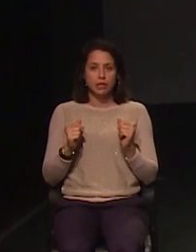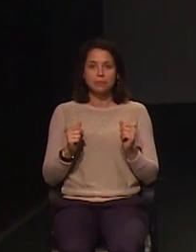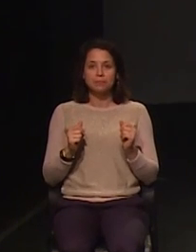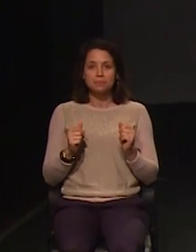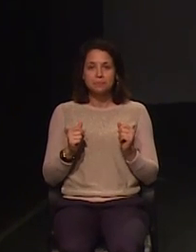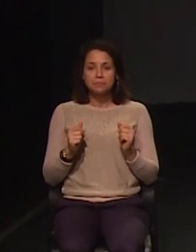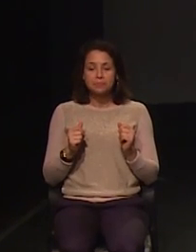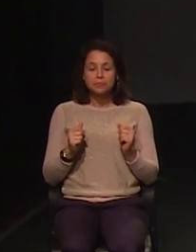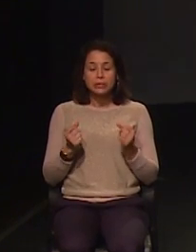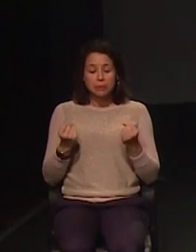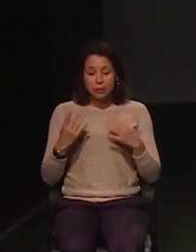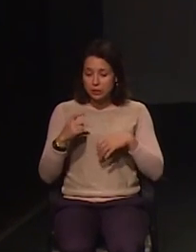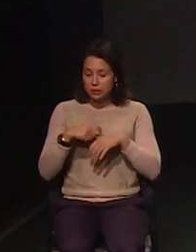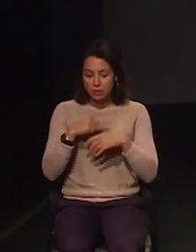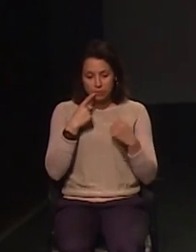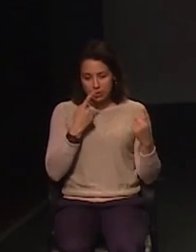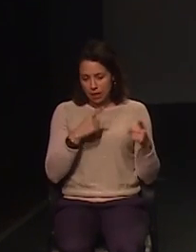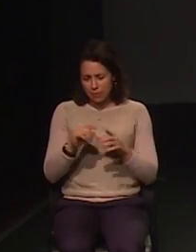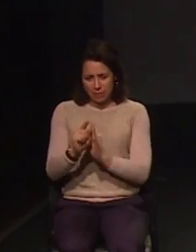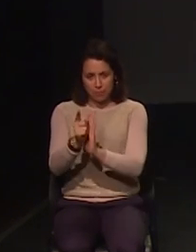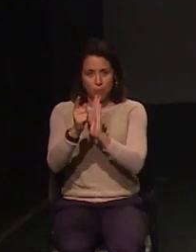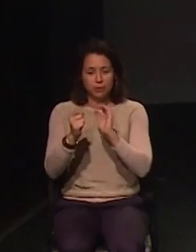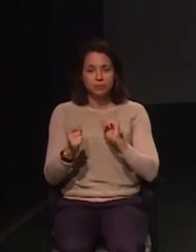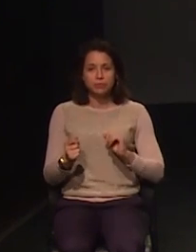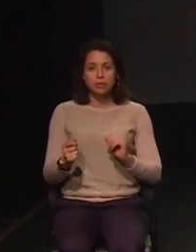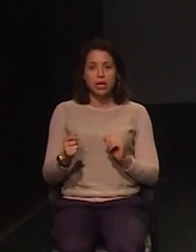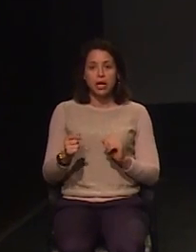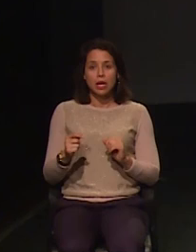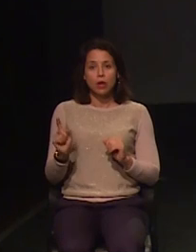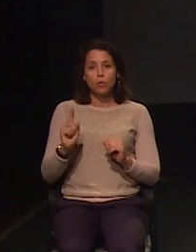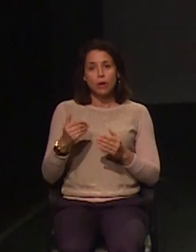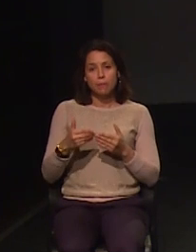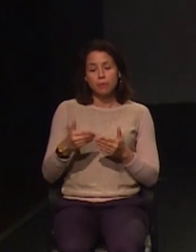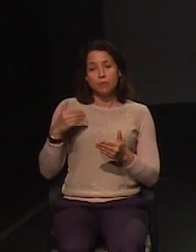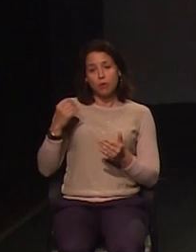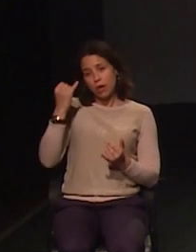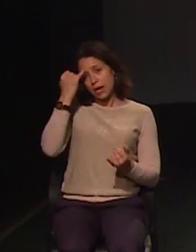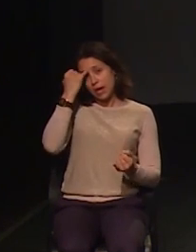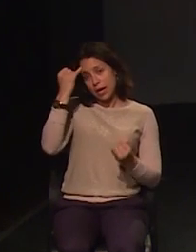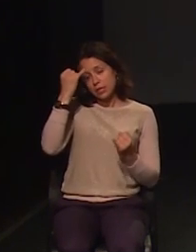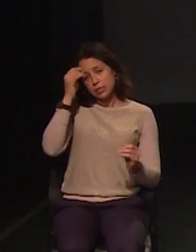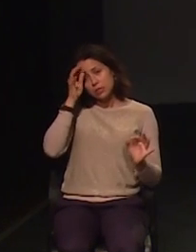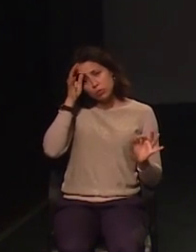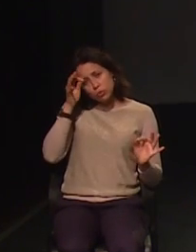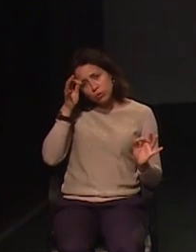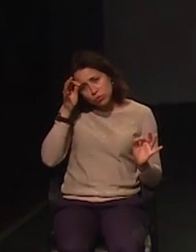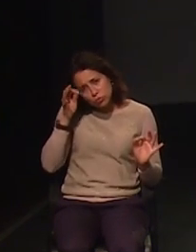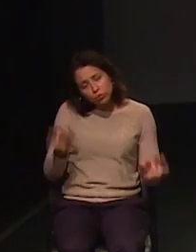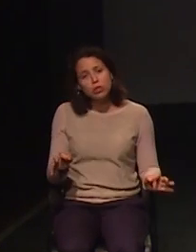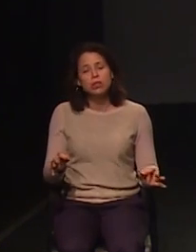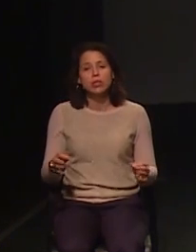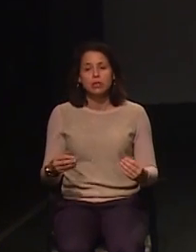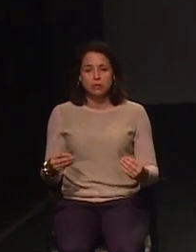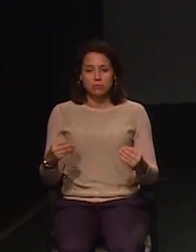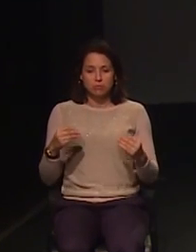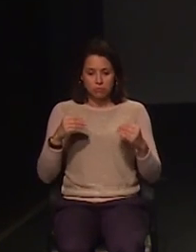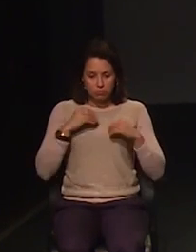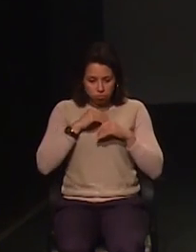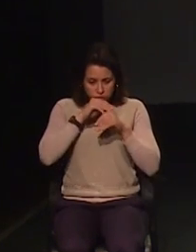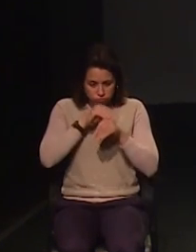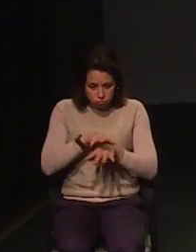many instances, and where before ideas were certainly contagious, now we have a situation where